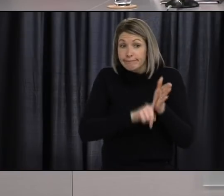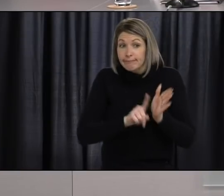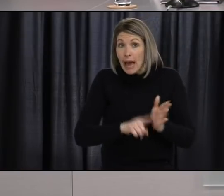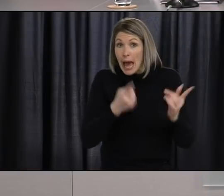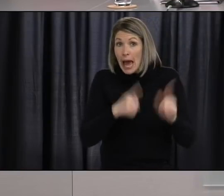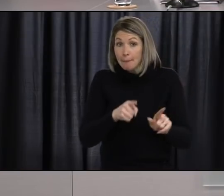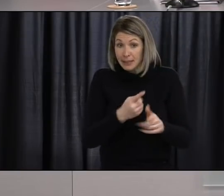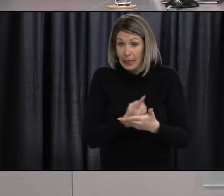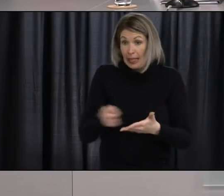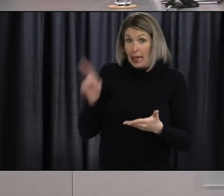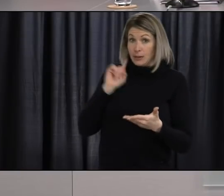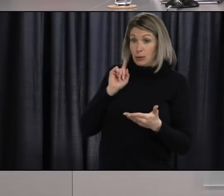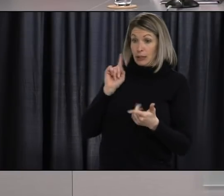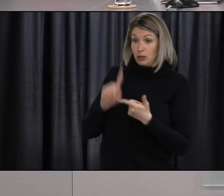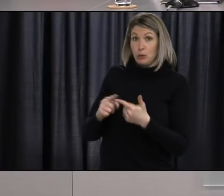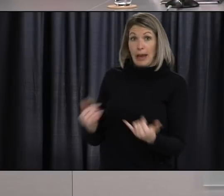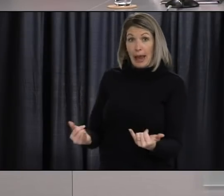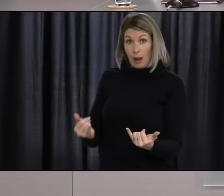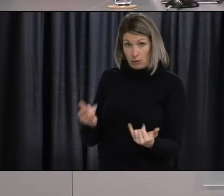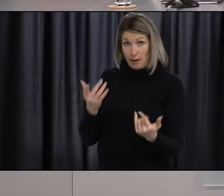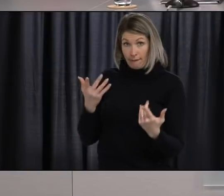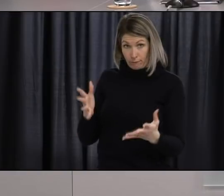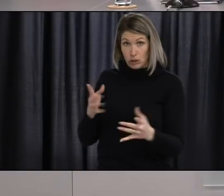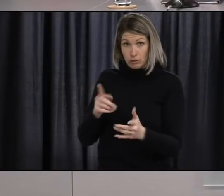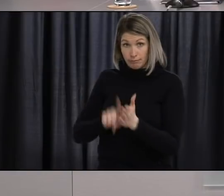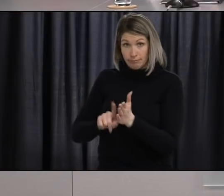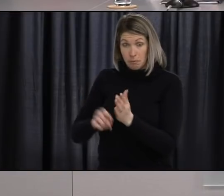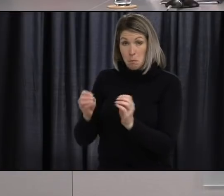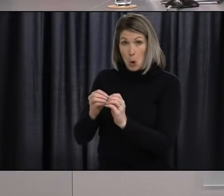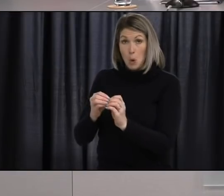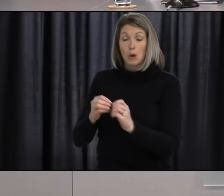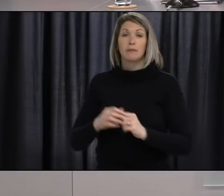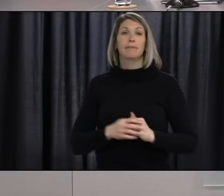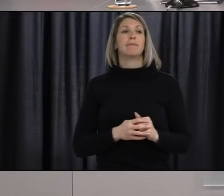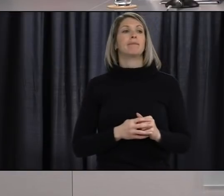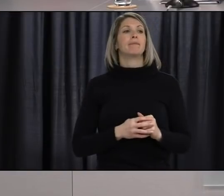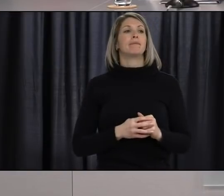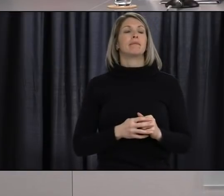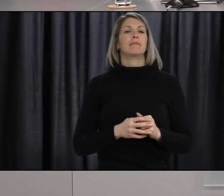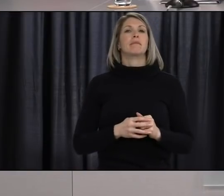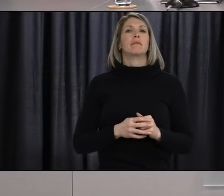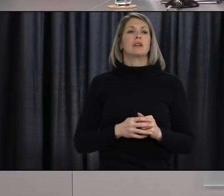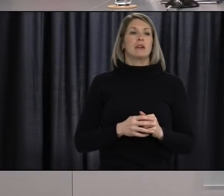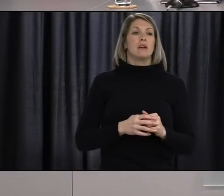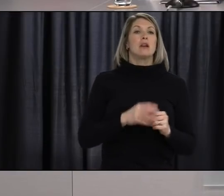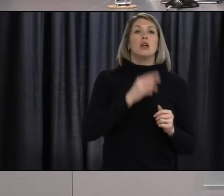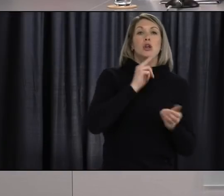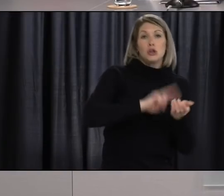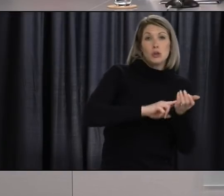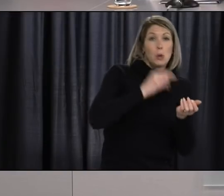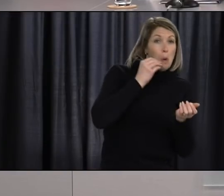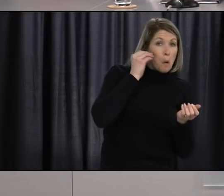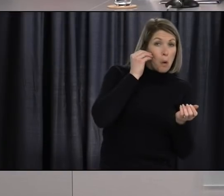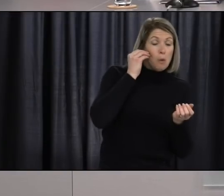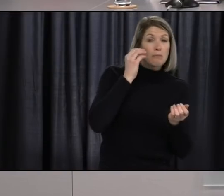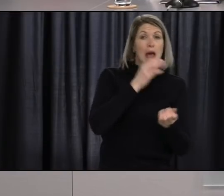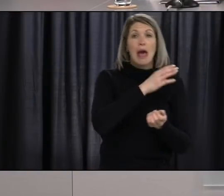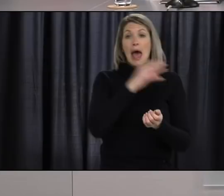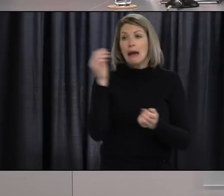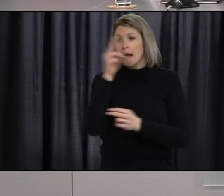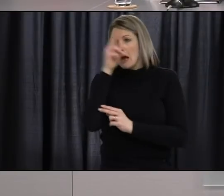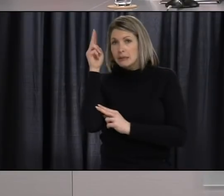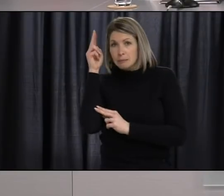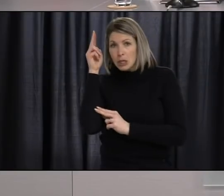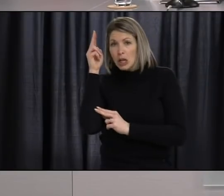view, Patrick, of inspections of long-term care facilities, regional health authorities are responsible for what